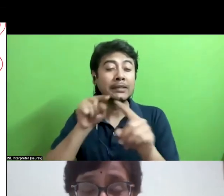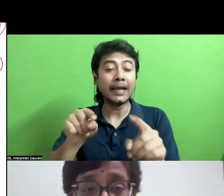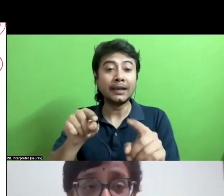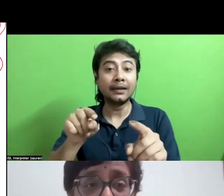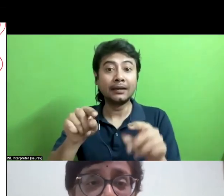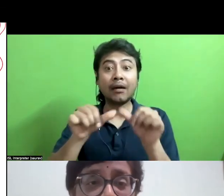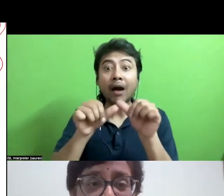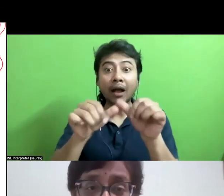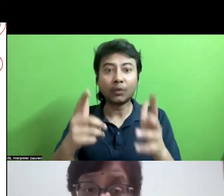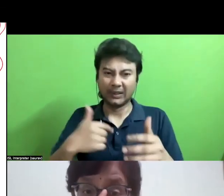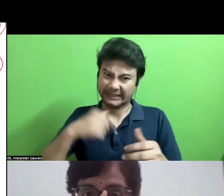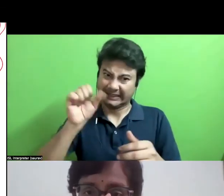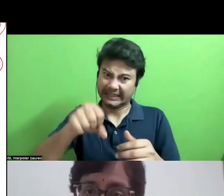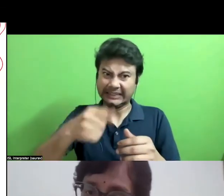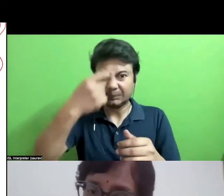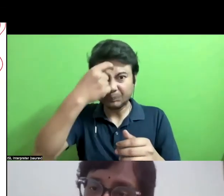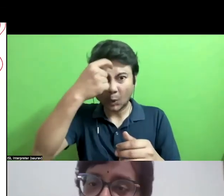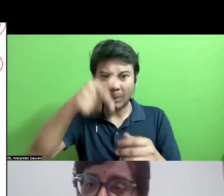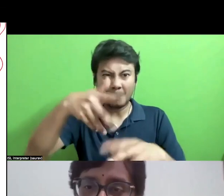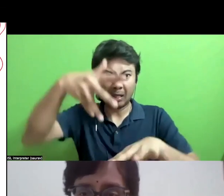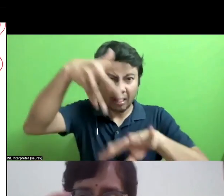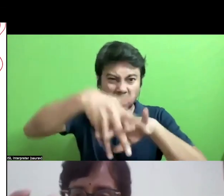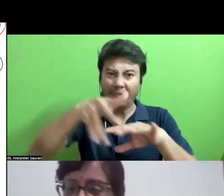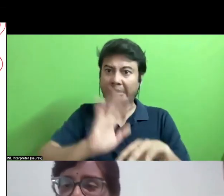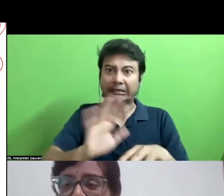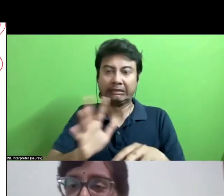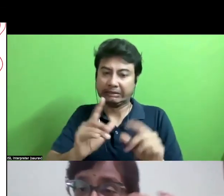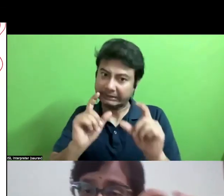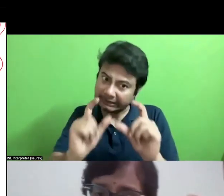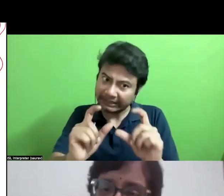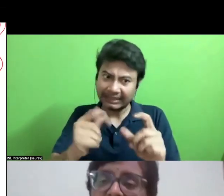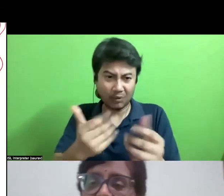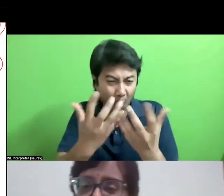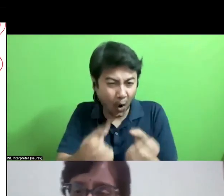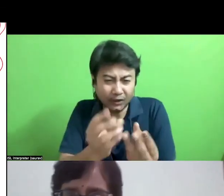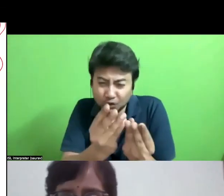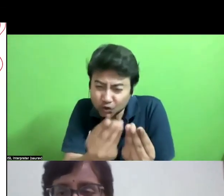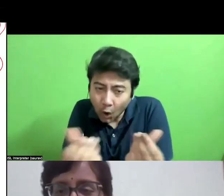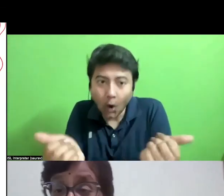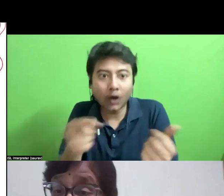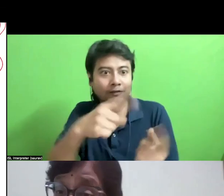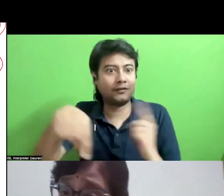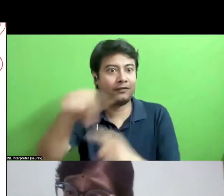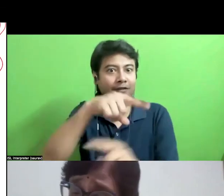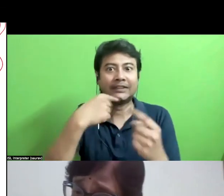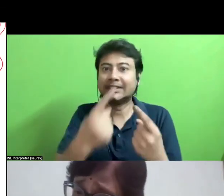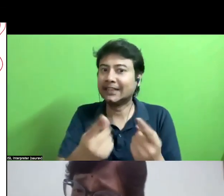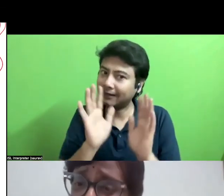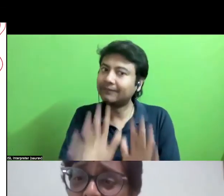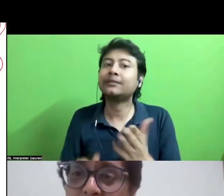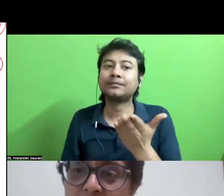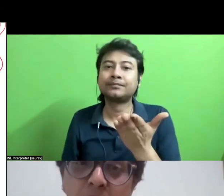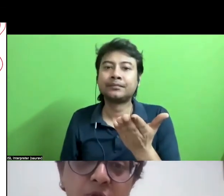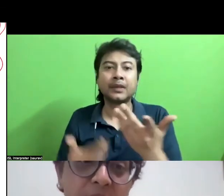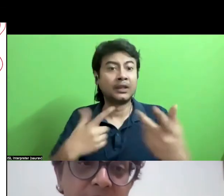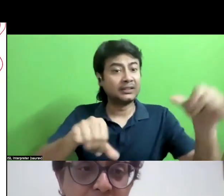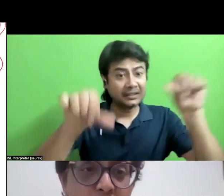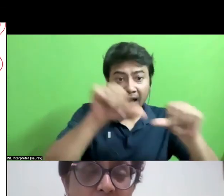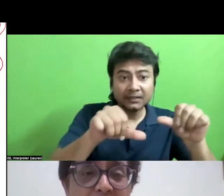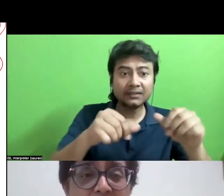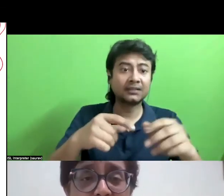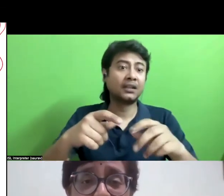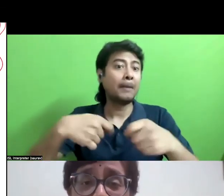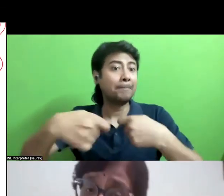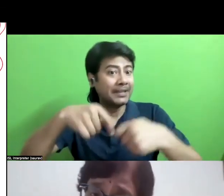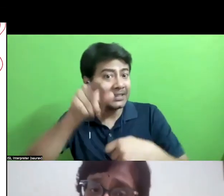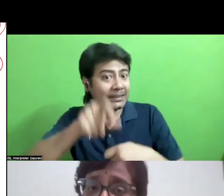this, the problems. I would suggest if you're in education, if you're in science, if you're in something, you're an entrepreneur. There are many entrepreneurs who have joined this